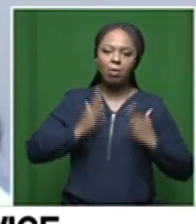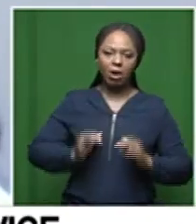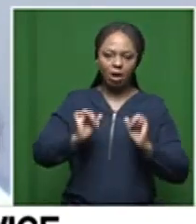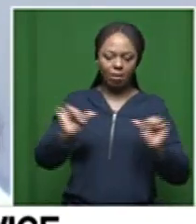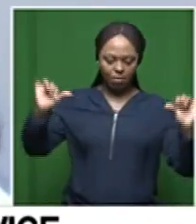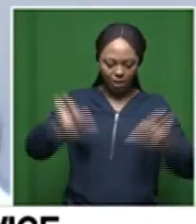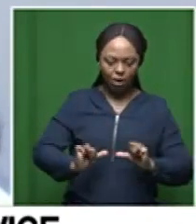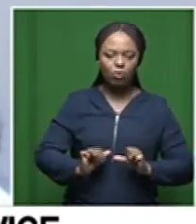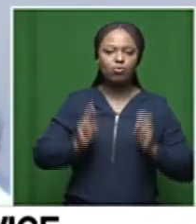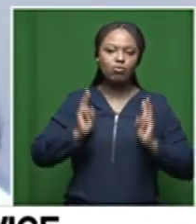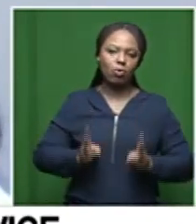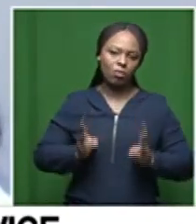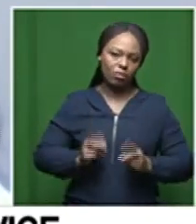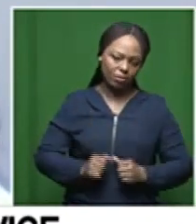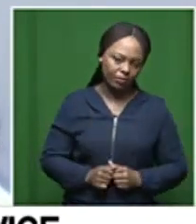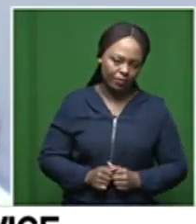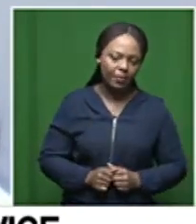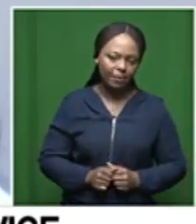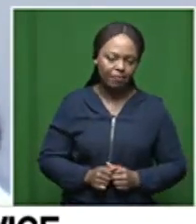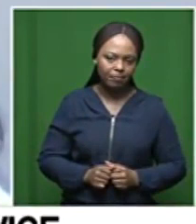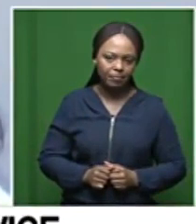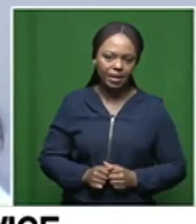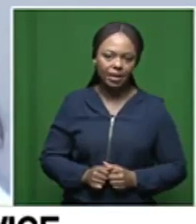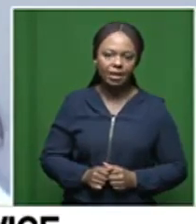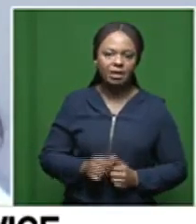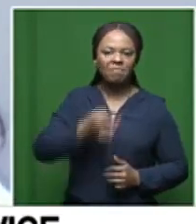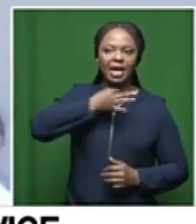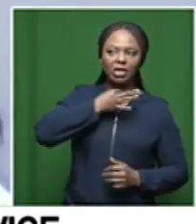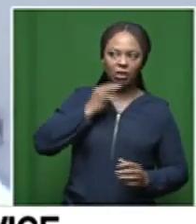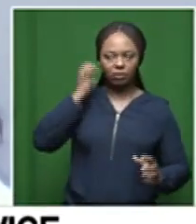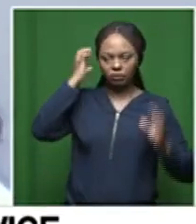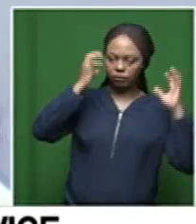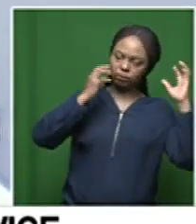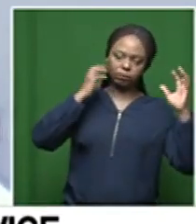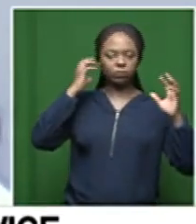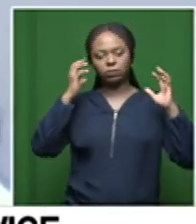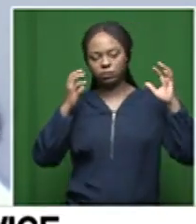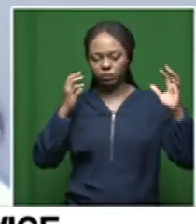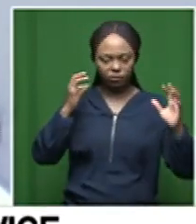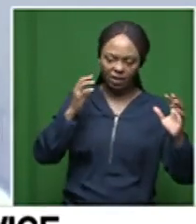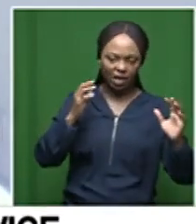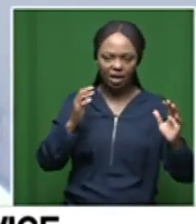of restabilize and go back to normal and reduce that risk of things. But yes, as